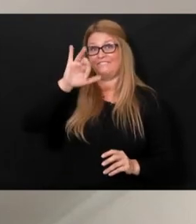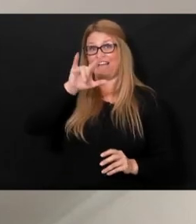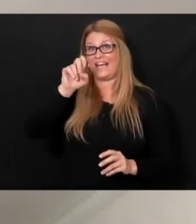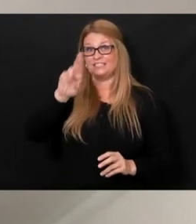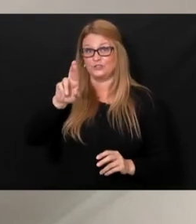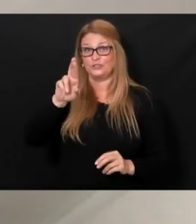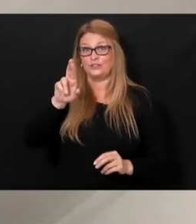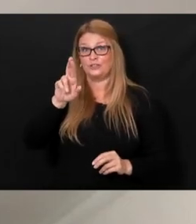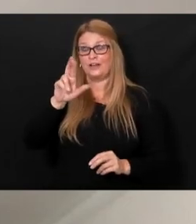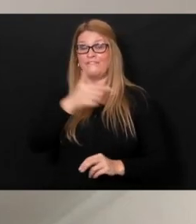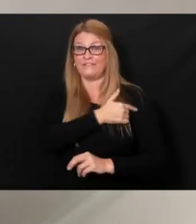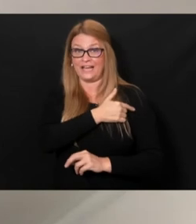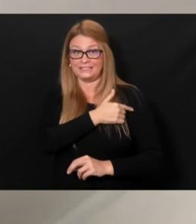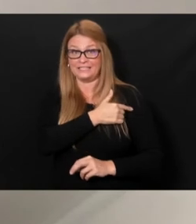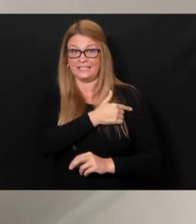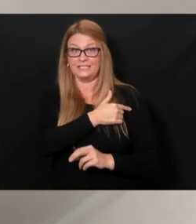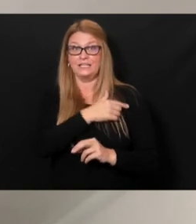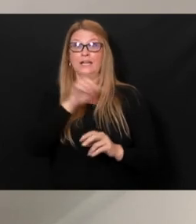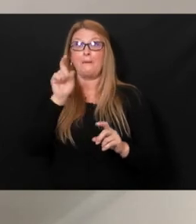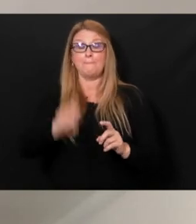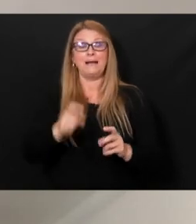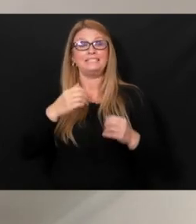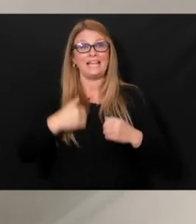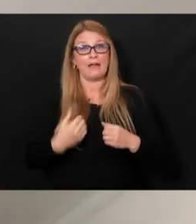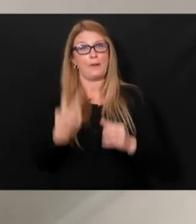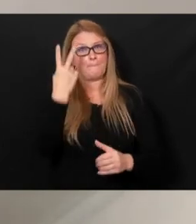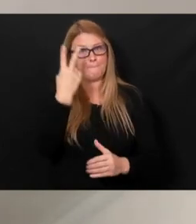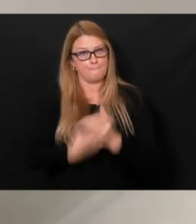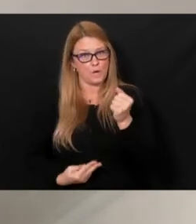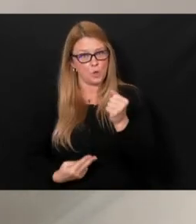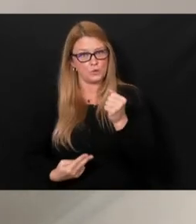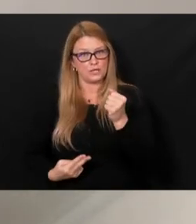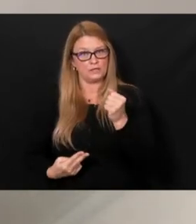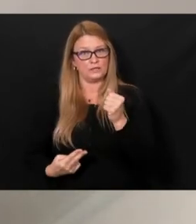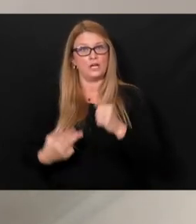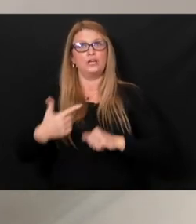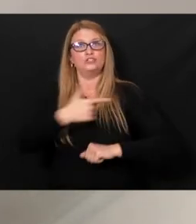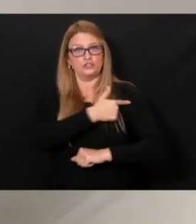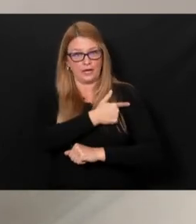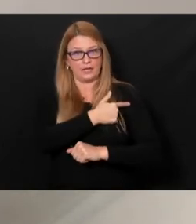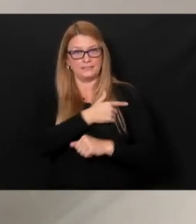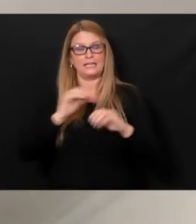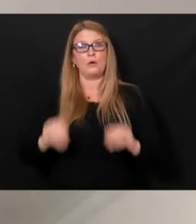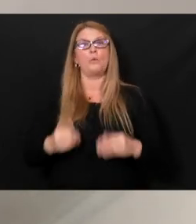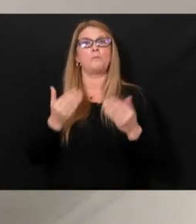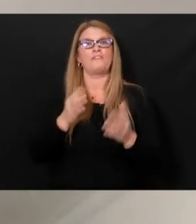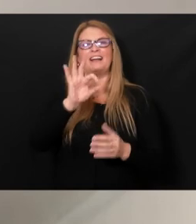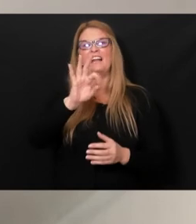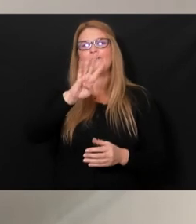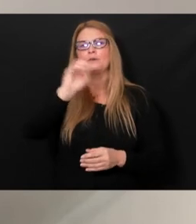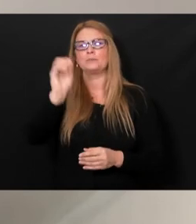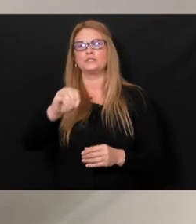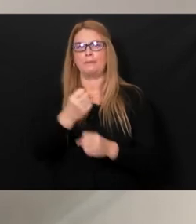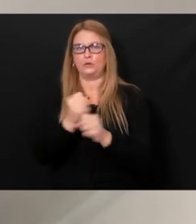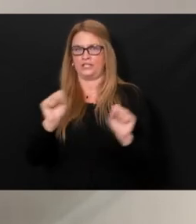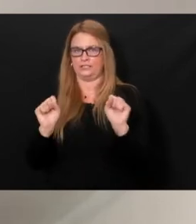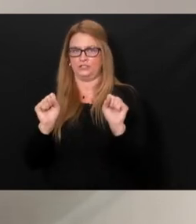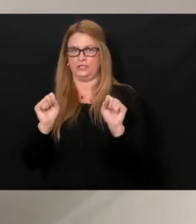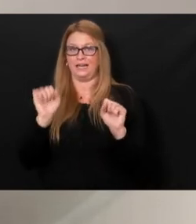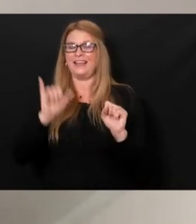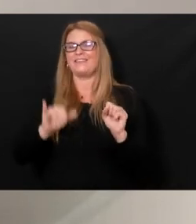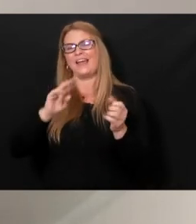they're using to get both shots, gives people a 94% protection. These are people now over 60 years